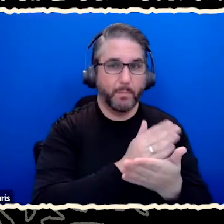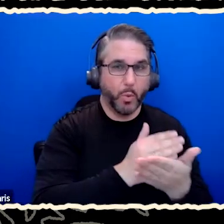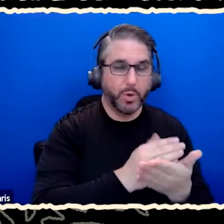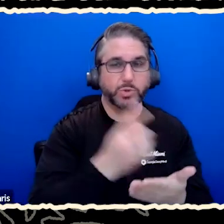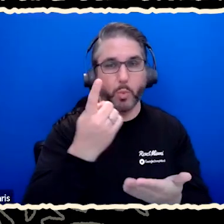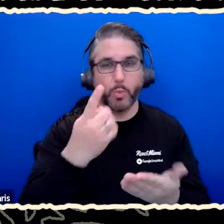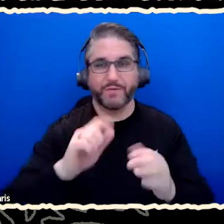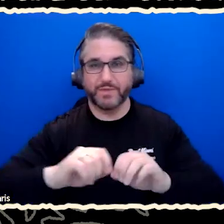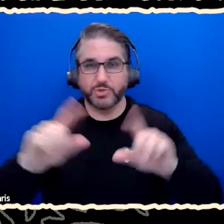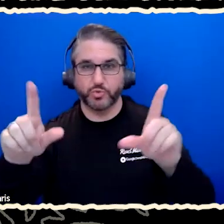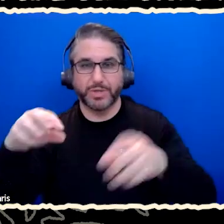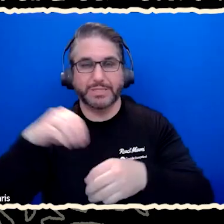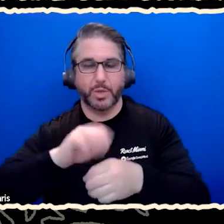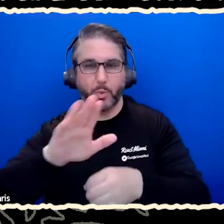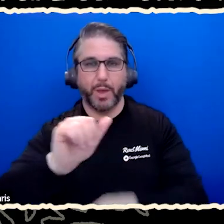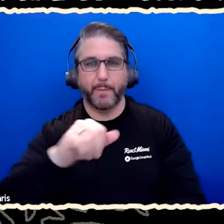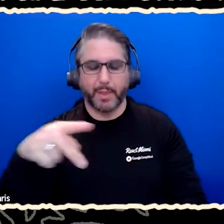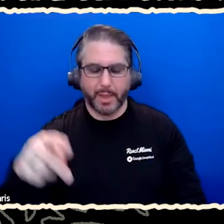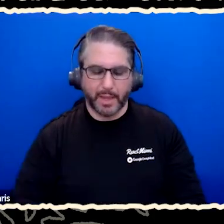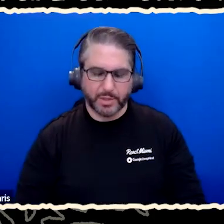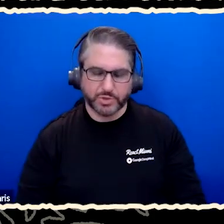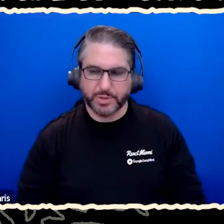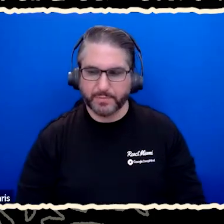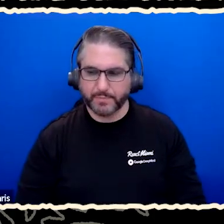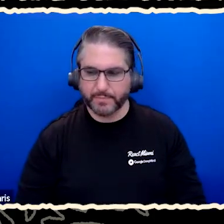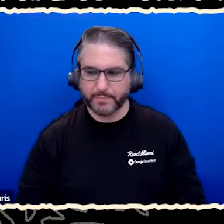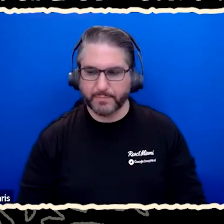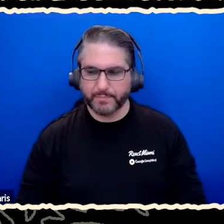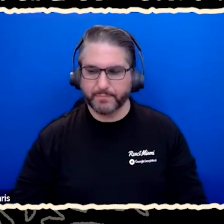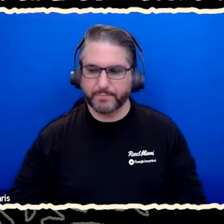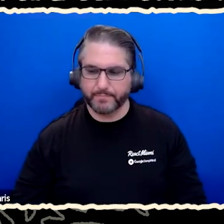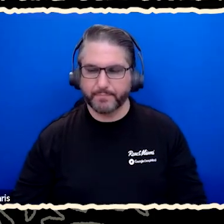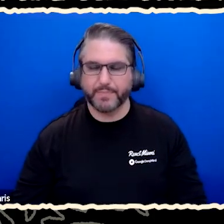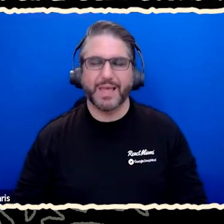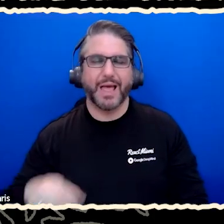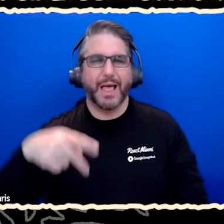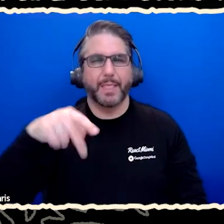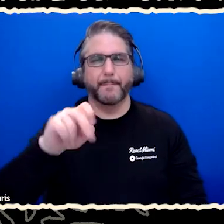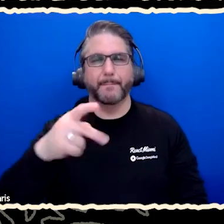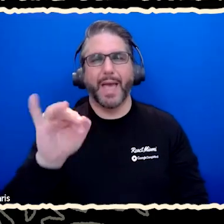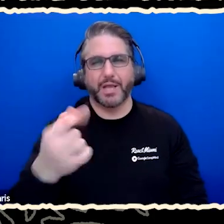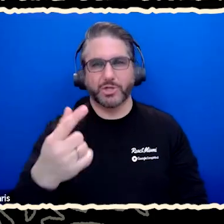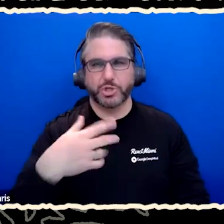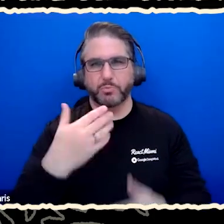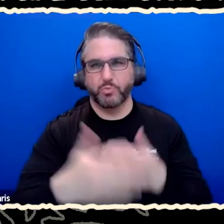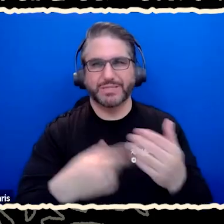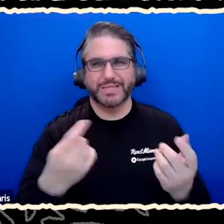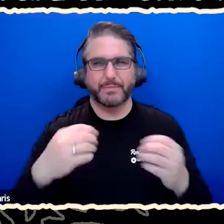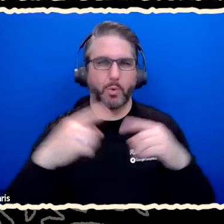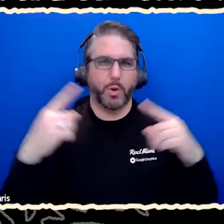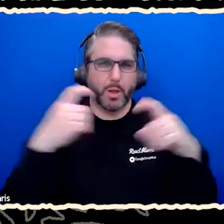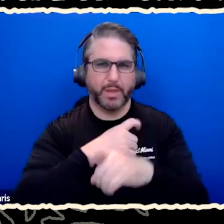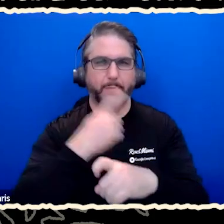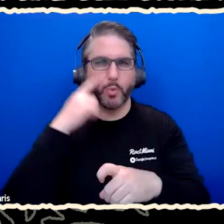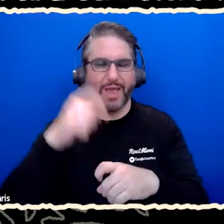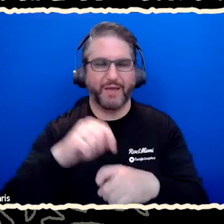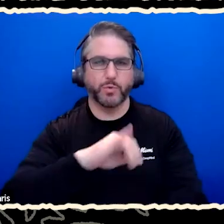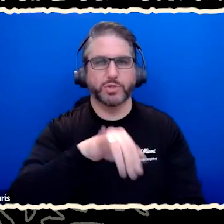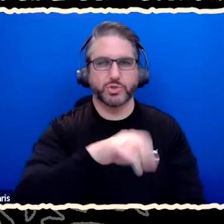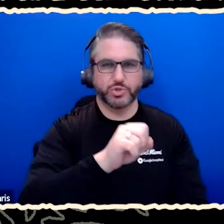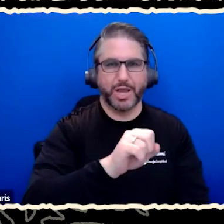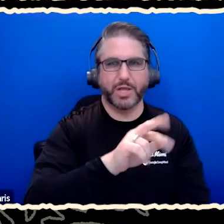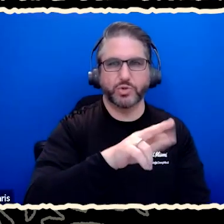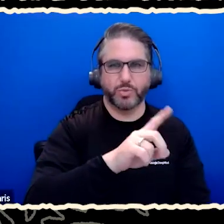screens in your application. The packaging process is a bit more complex because you need to package the JS runtime, the